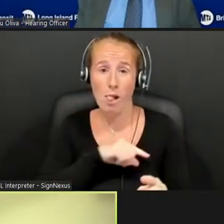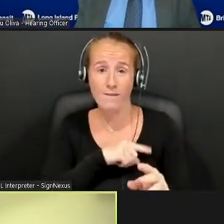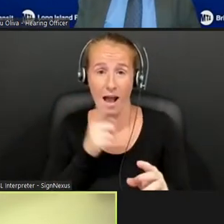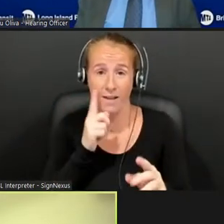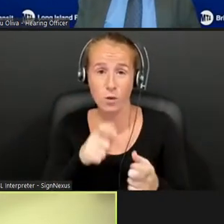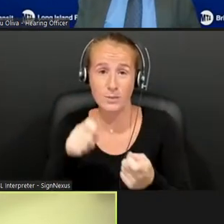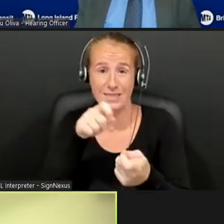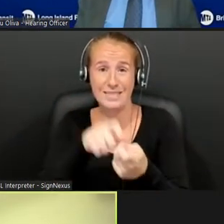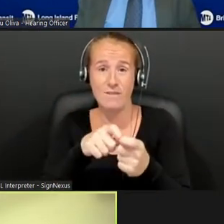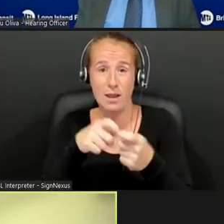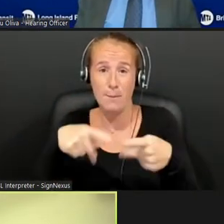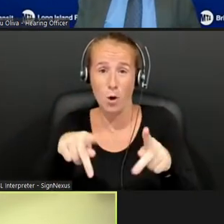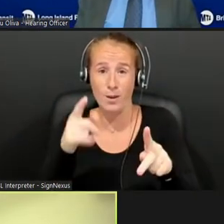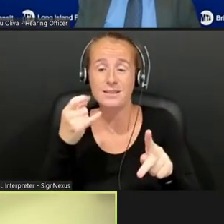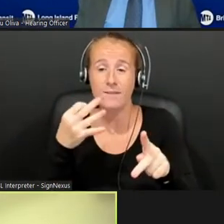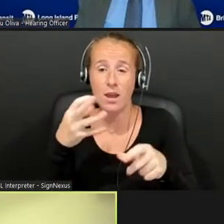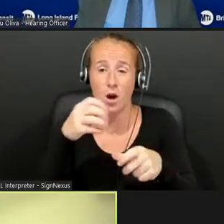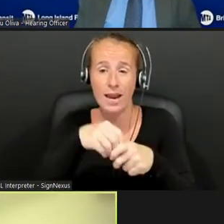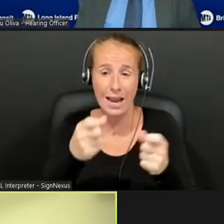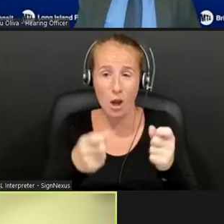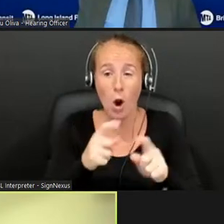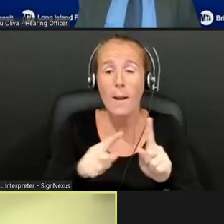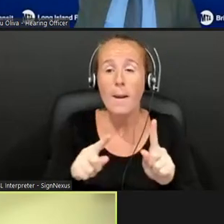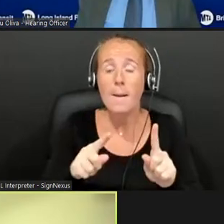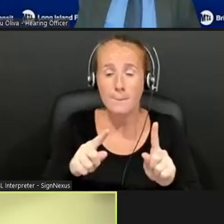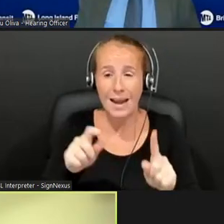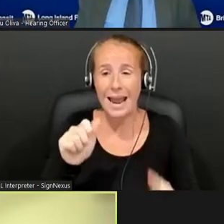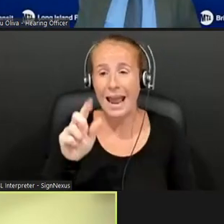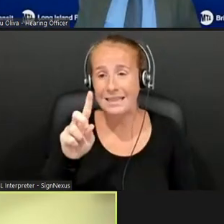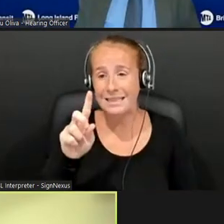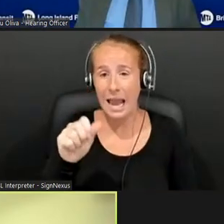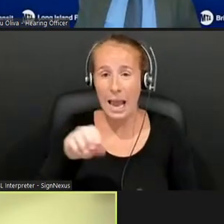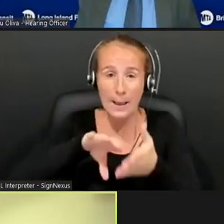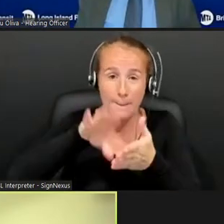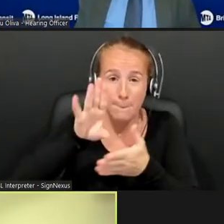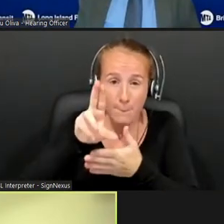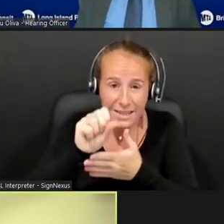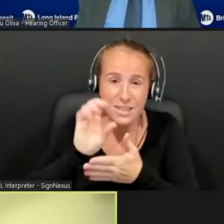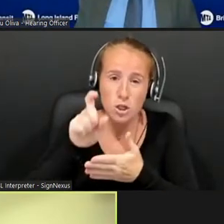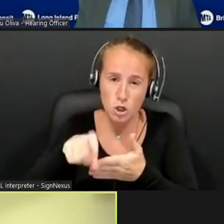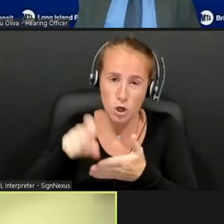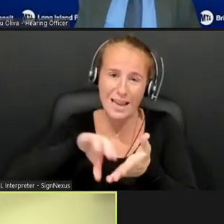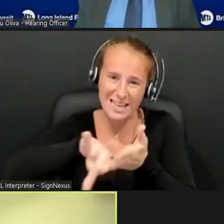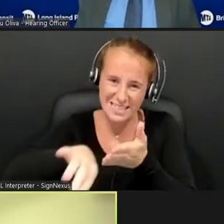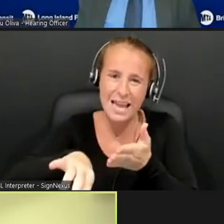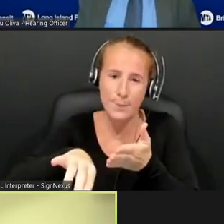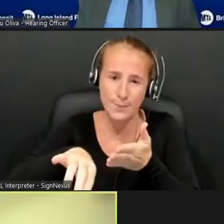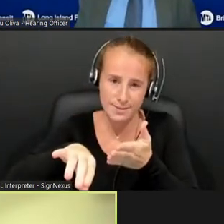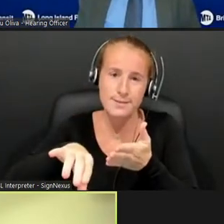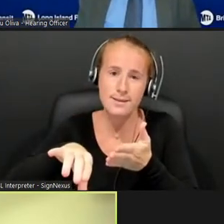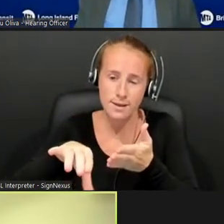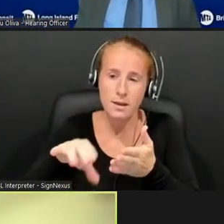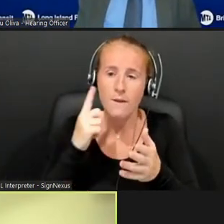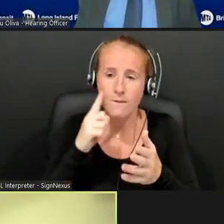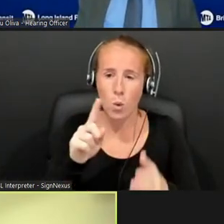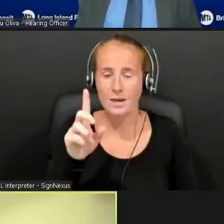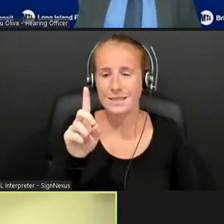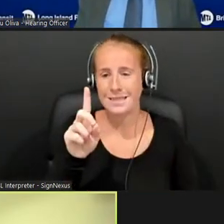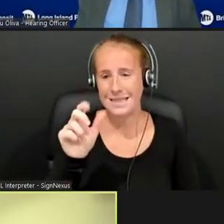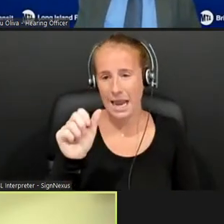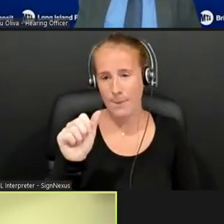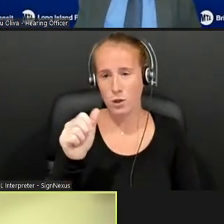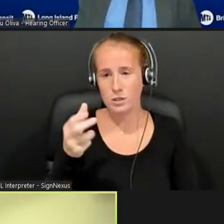if they were on a car clearly ADA Compliant buses should be exempt like any other vehicle that carries regularly carries disabled passengers